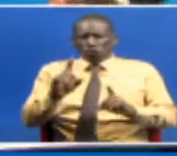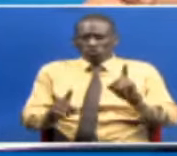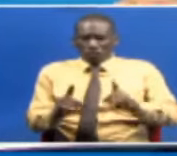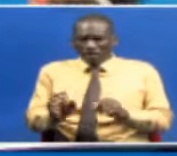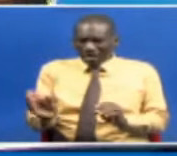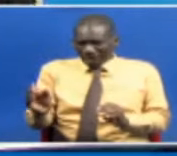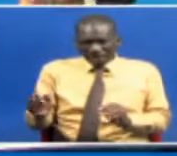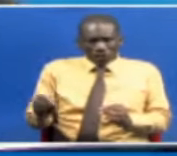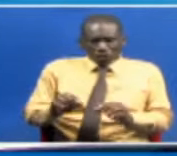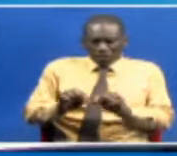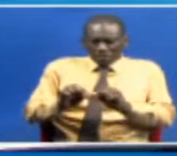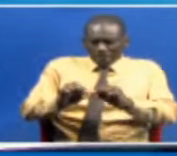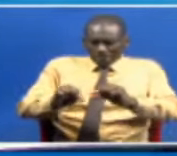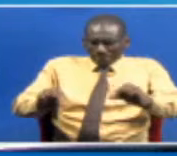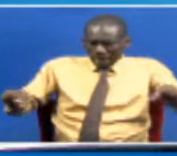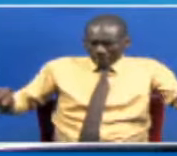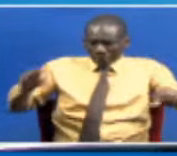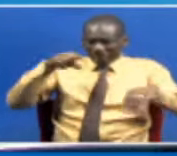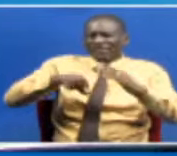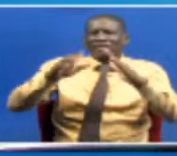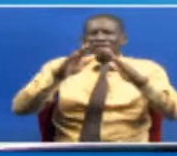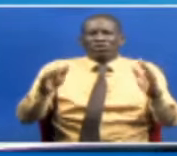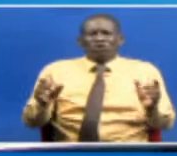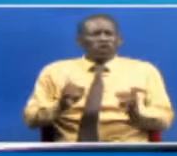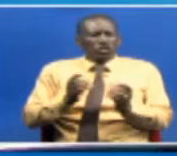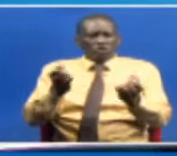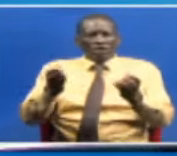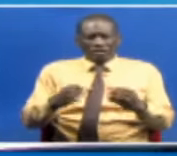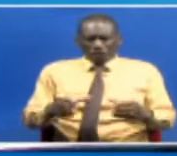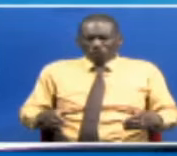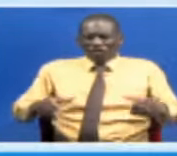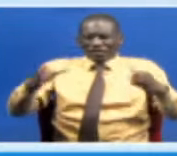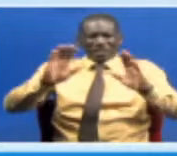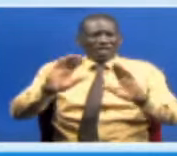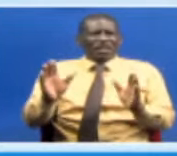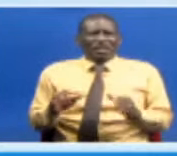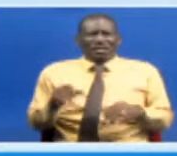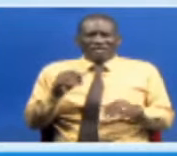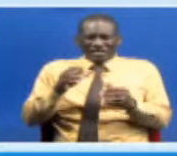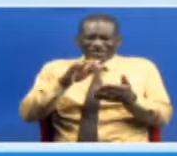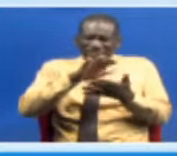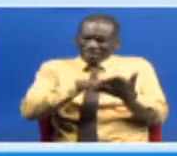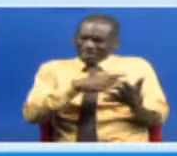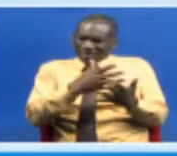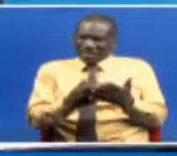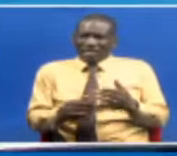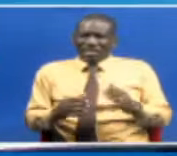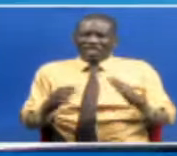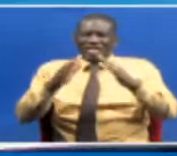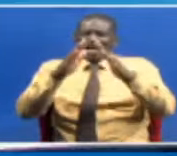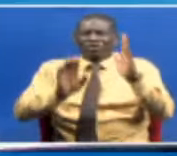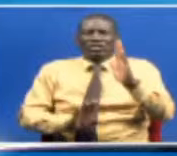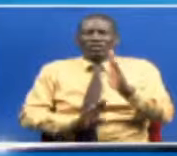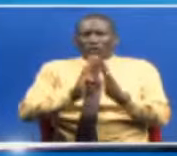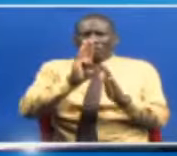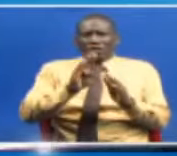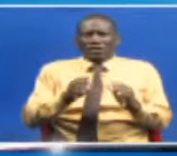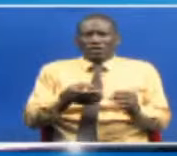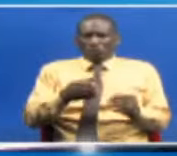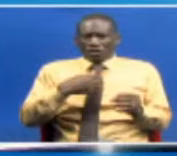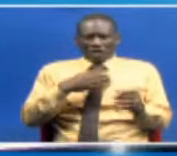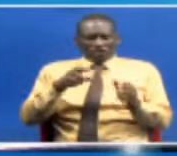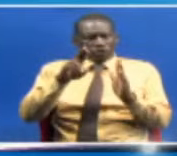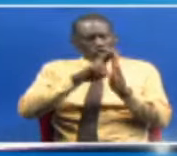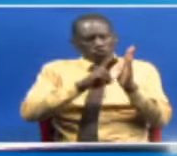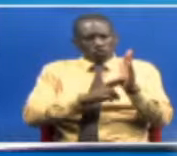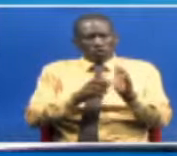will be piped to the house. So no need for a cylinder. So in structured house development, there'll be regulations